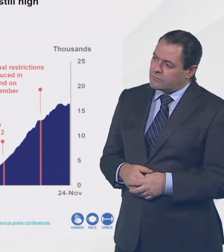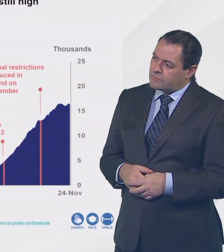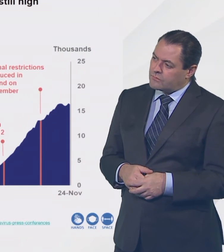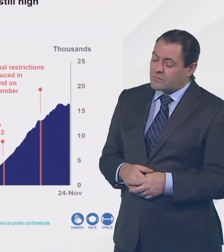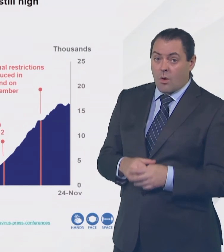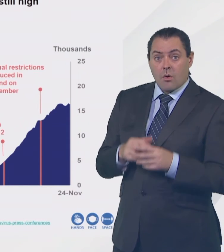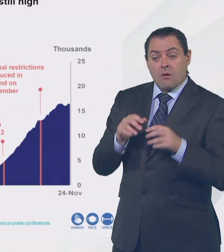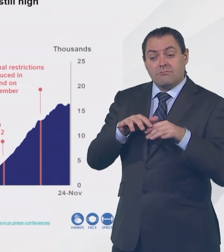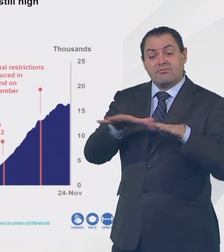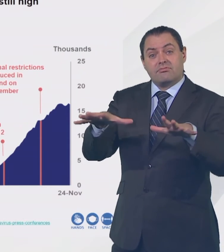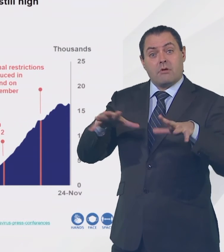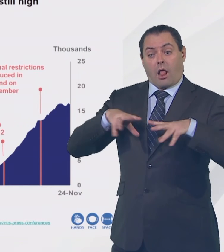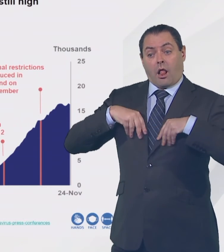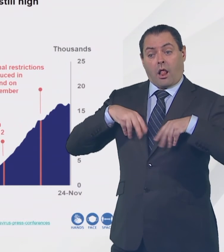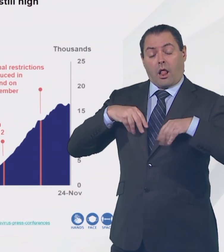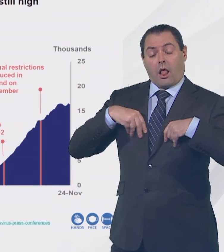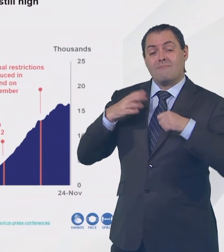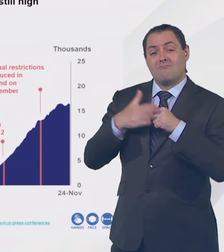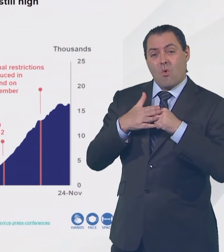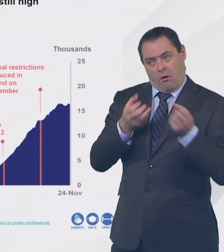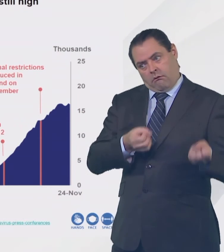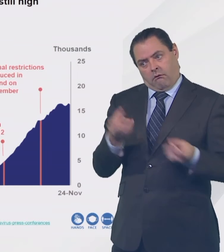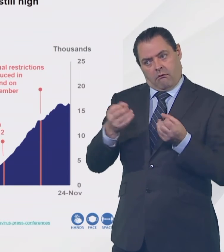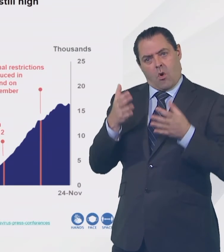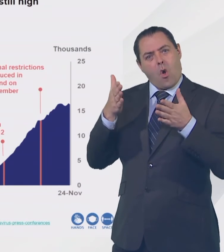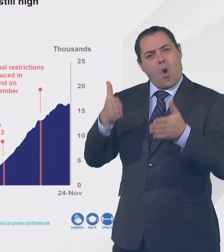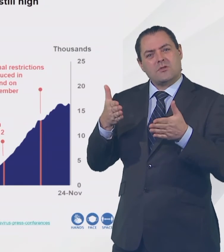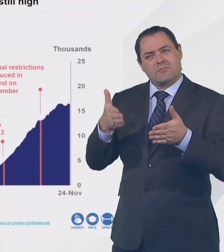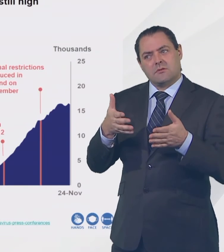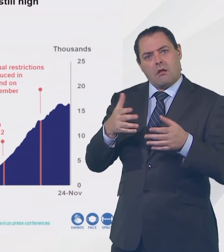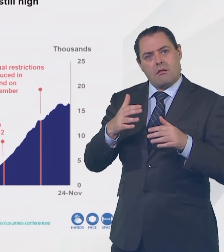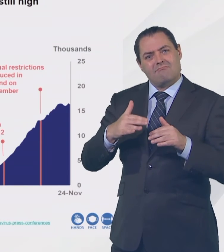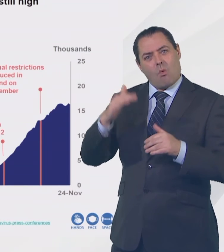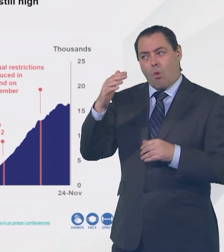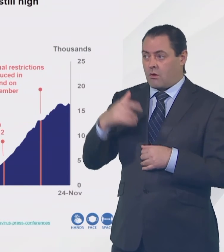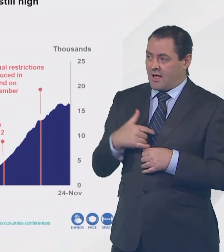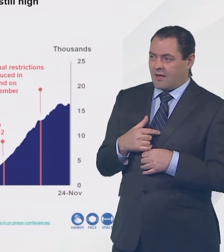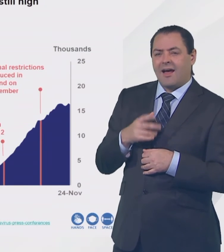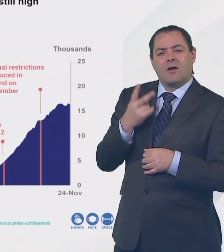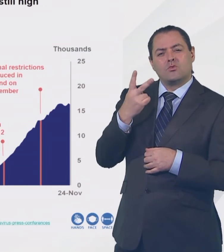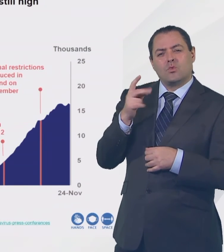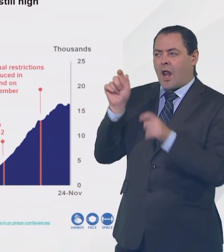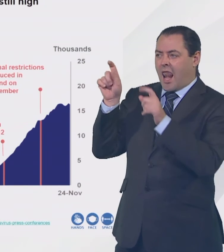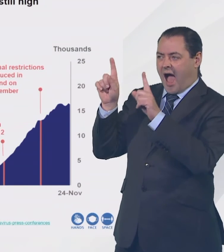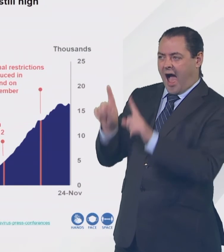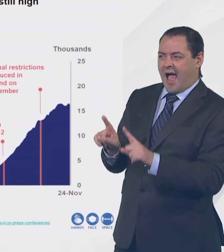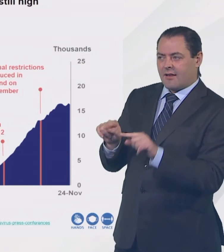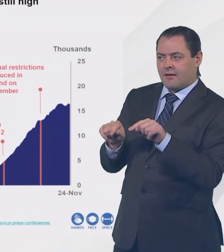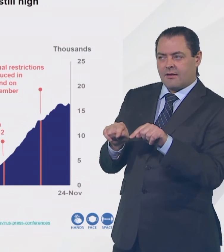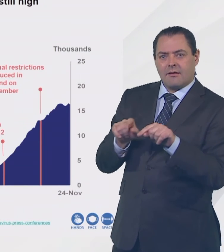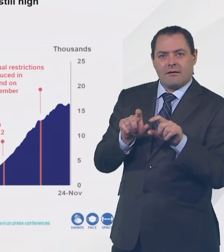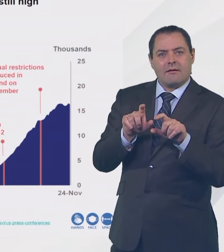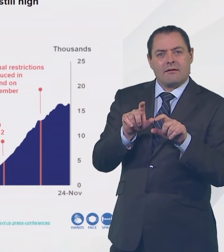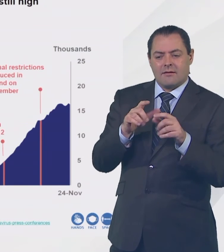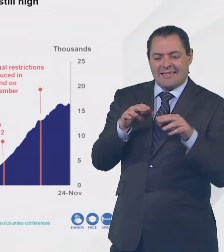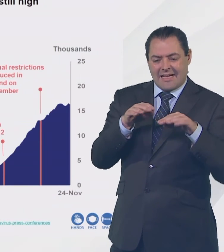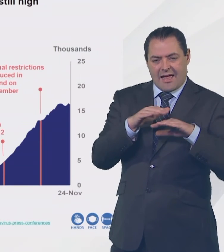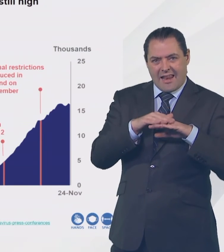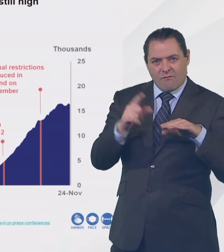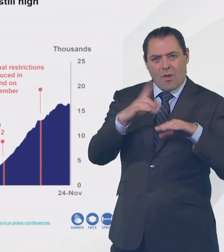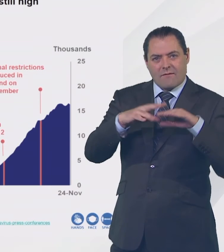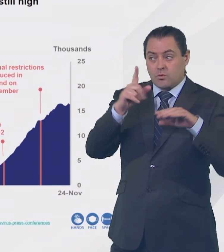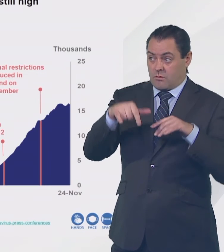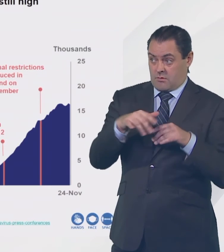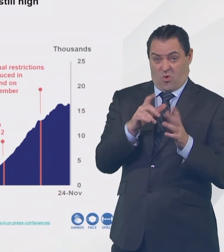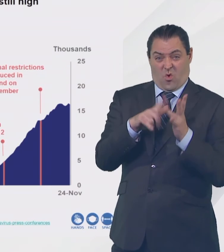in the number of infections. And again, the two bars show when the tiers were introduced on the 12th of